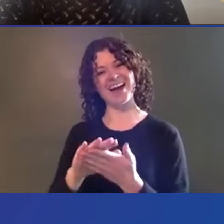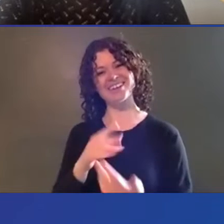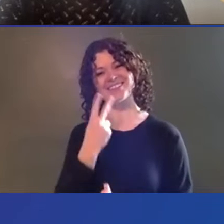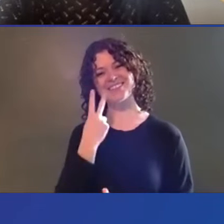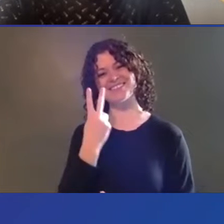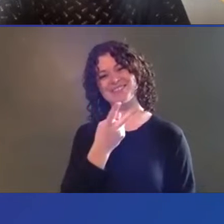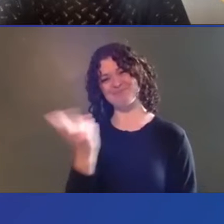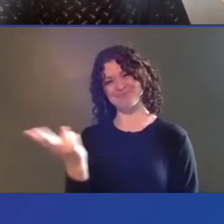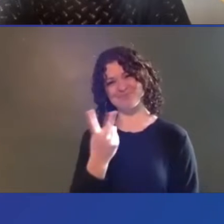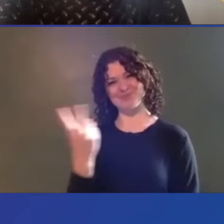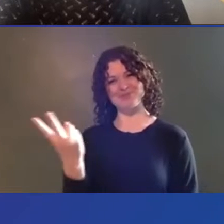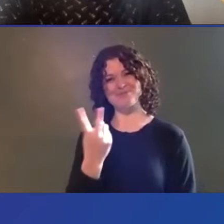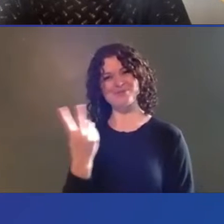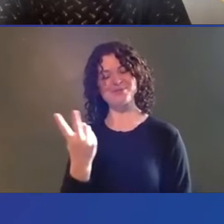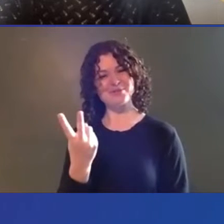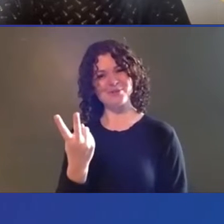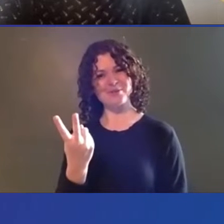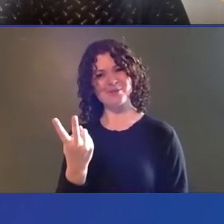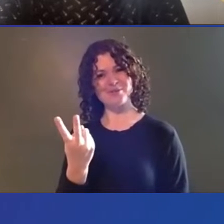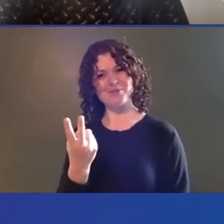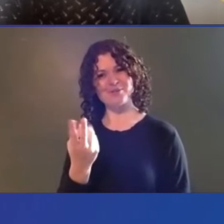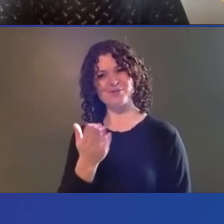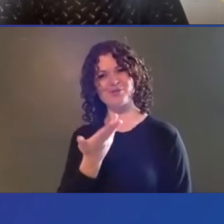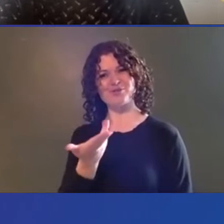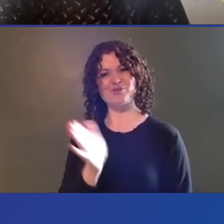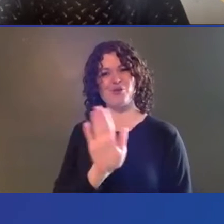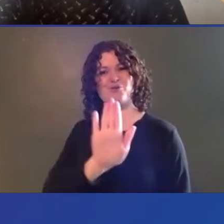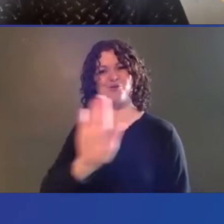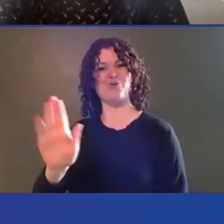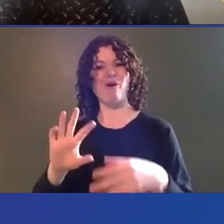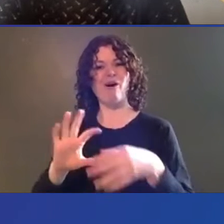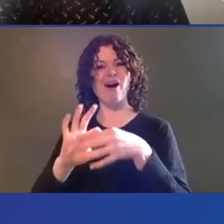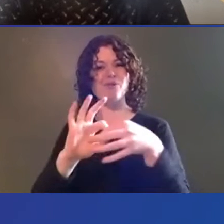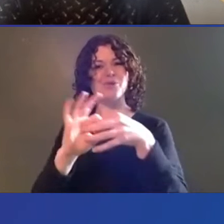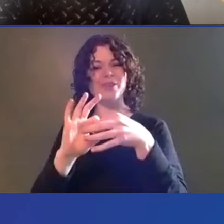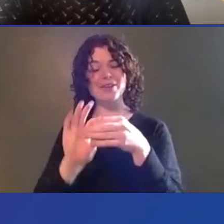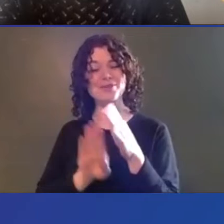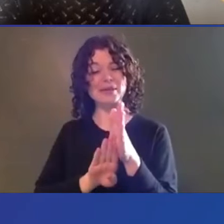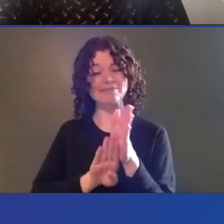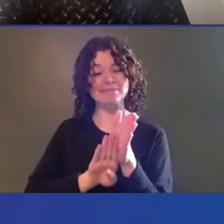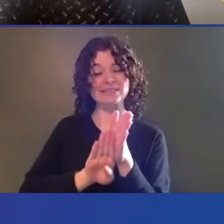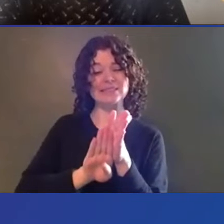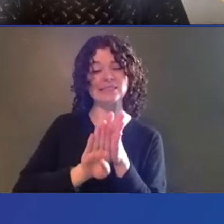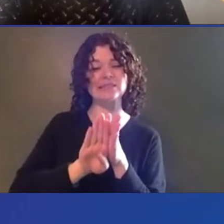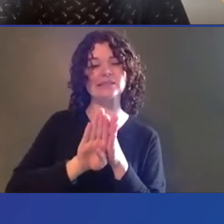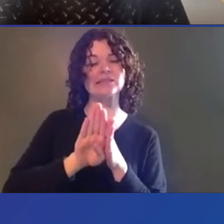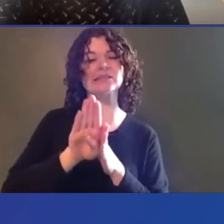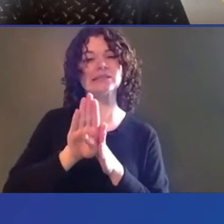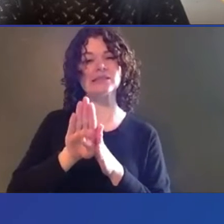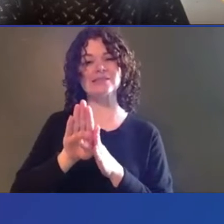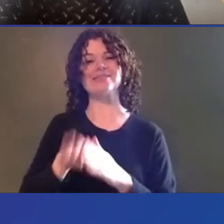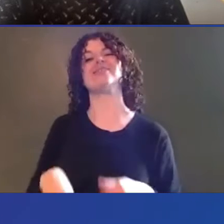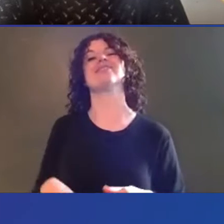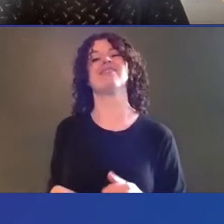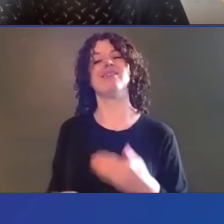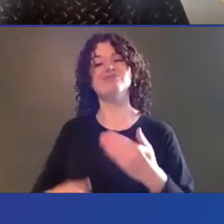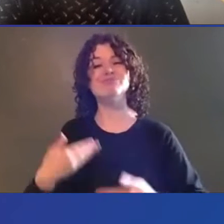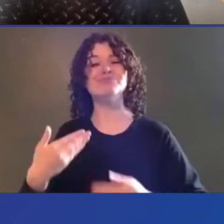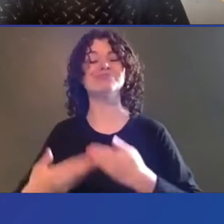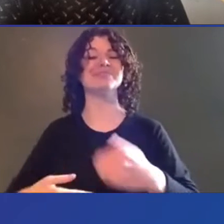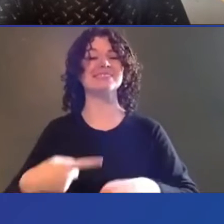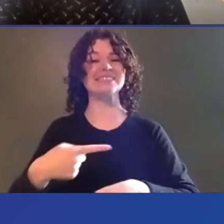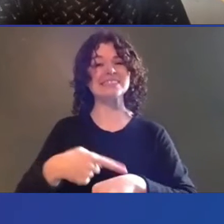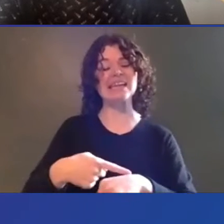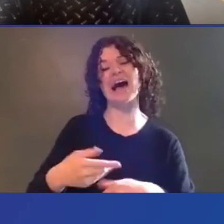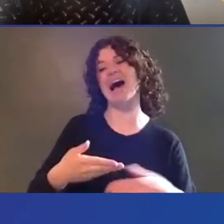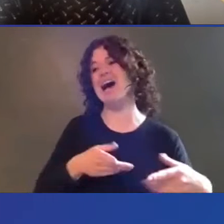how you two have built a relationship over the course of time working together, and connecting with each